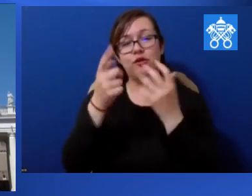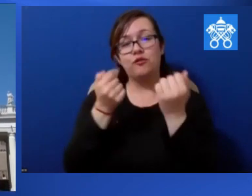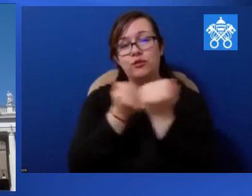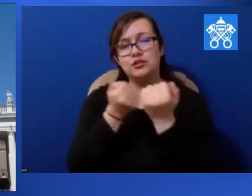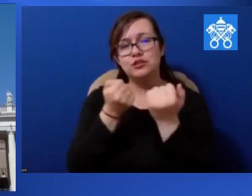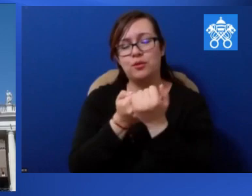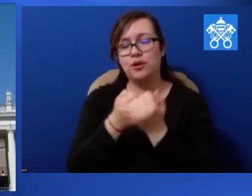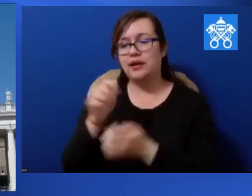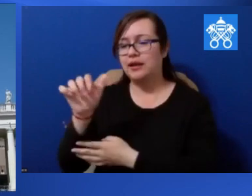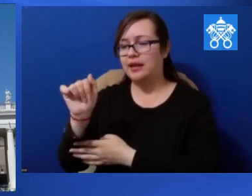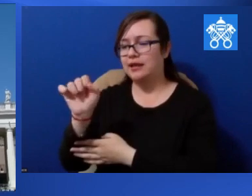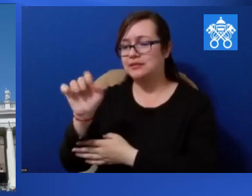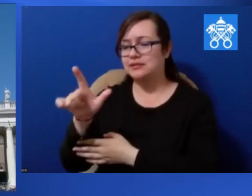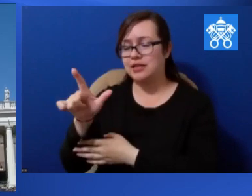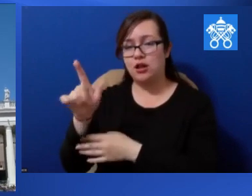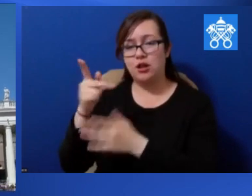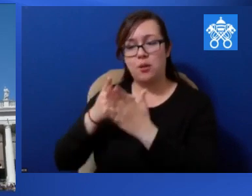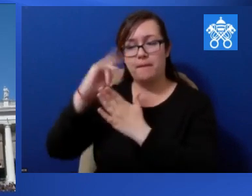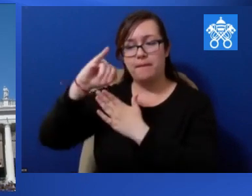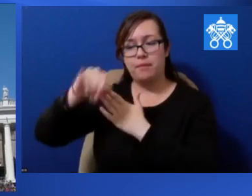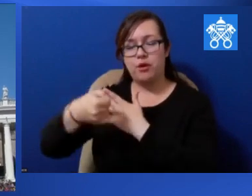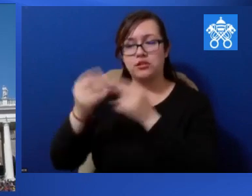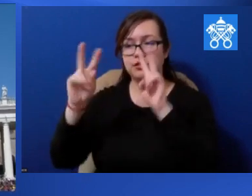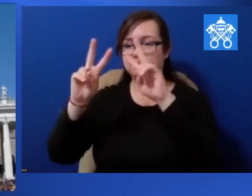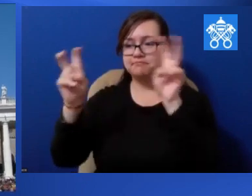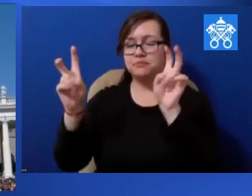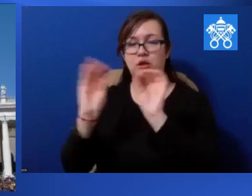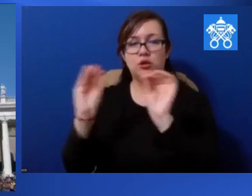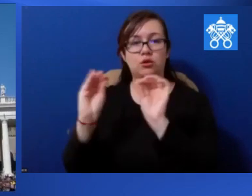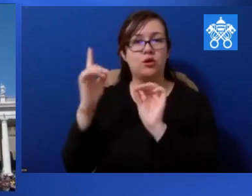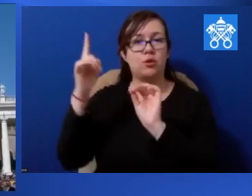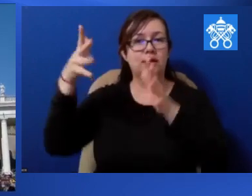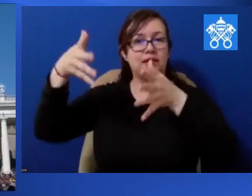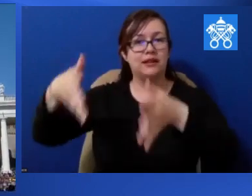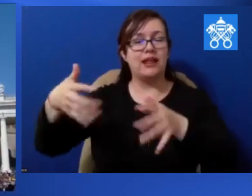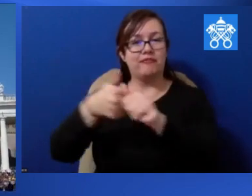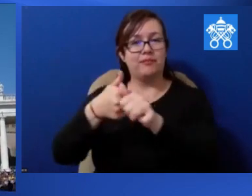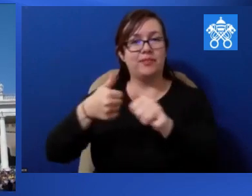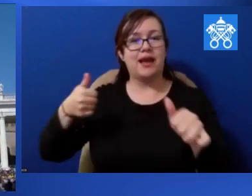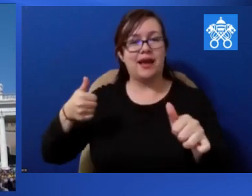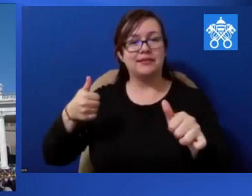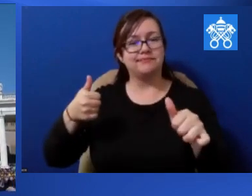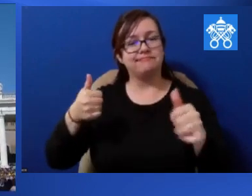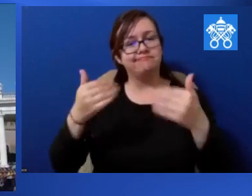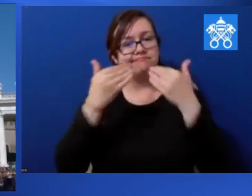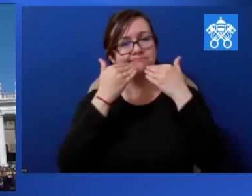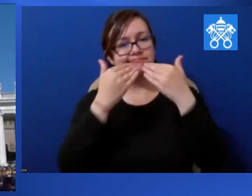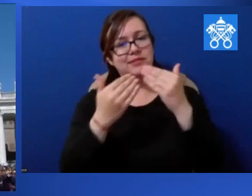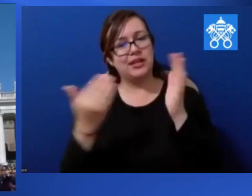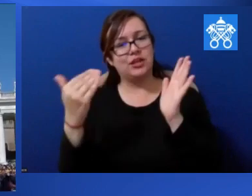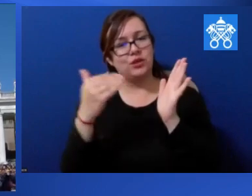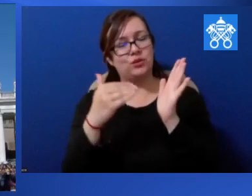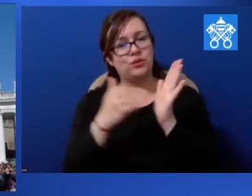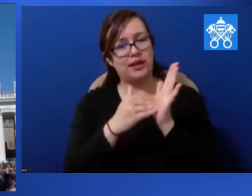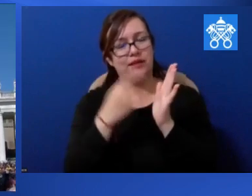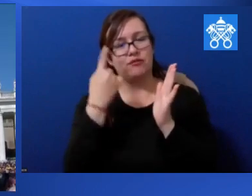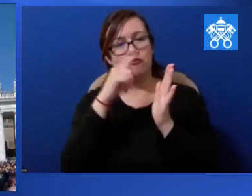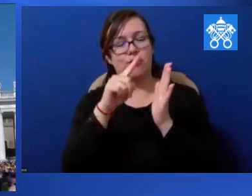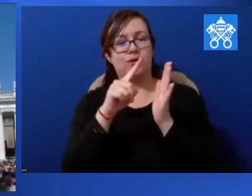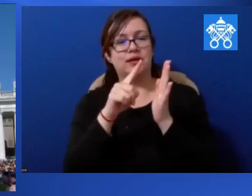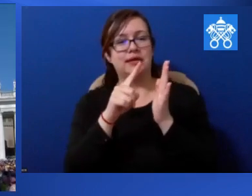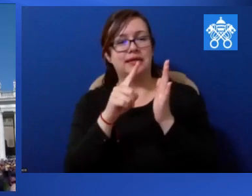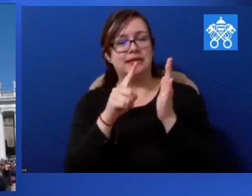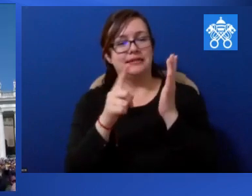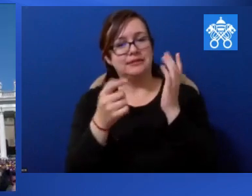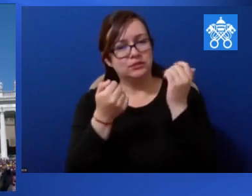our in-studio audio technician, Adriano Vitali, and our coordinator, Thaddeus Jones, as well as all the media partners